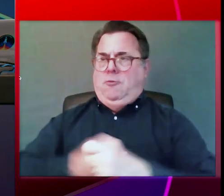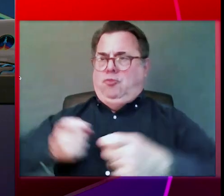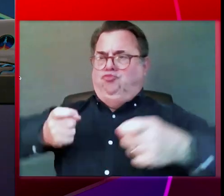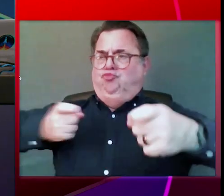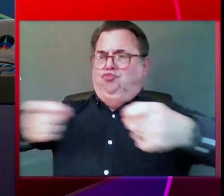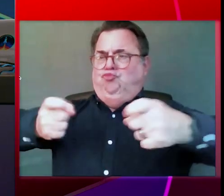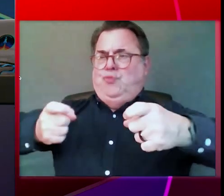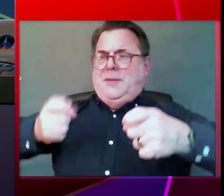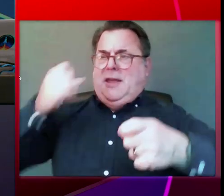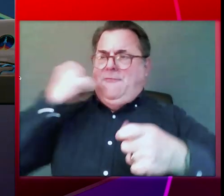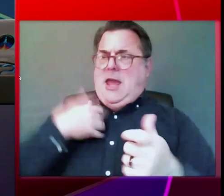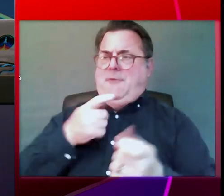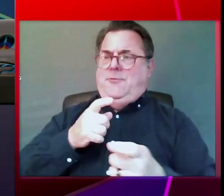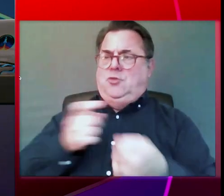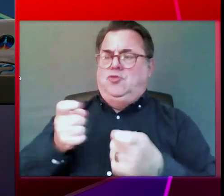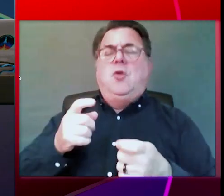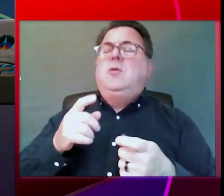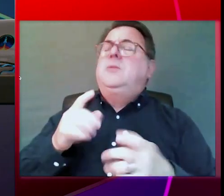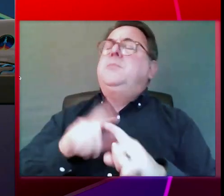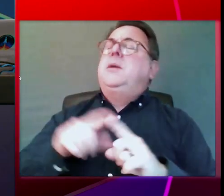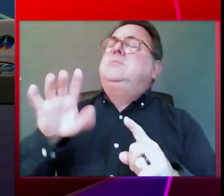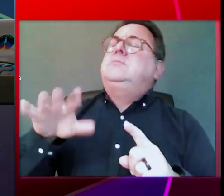control.